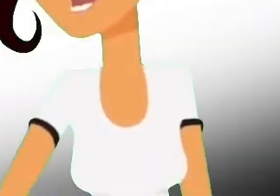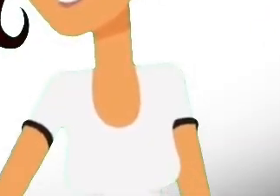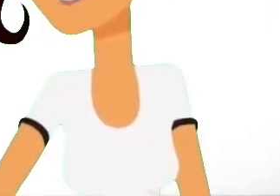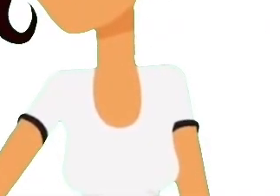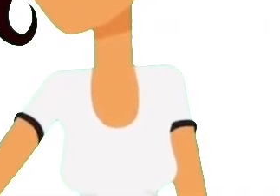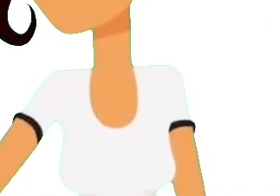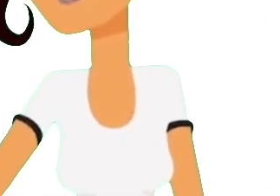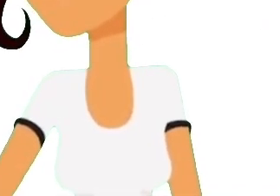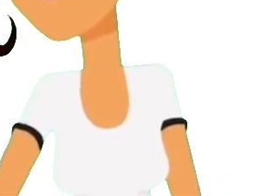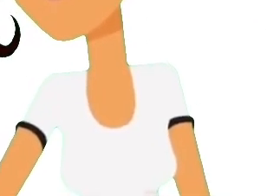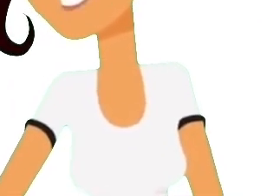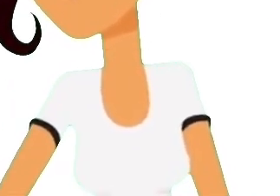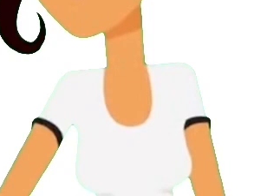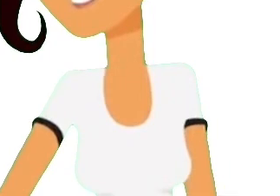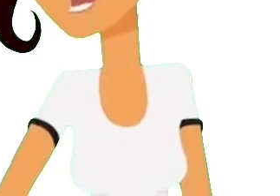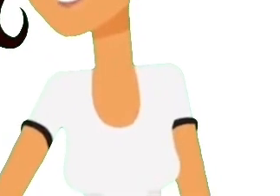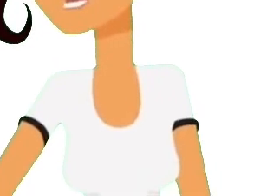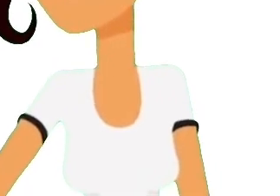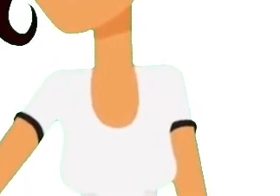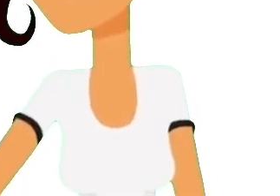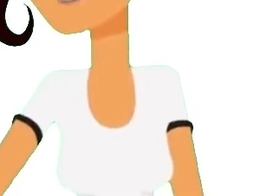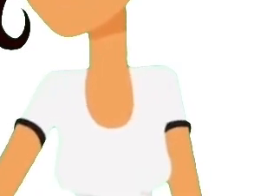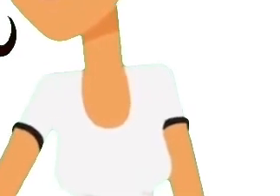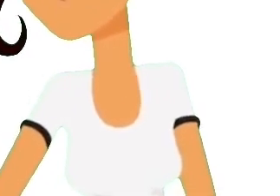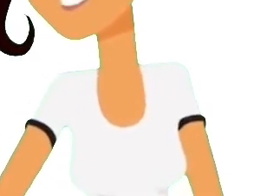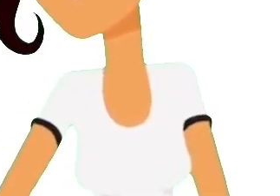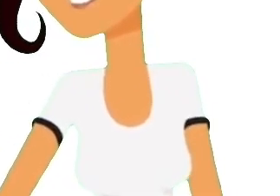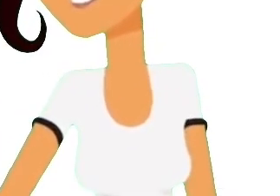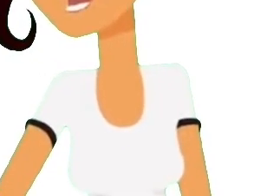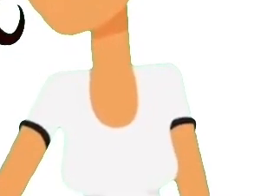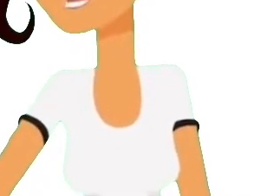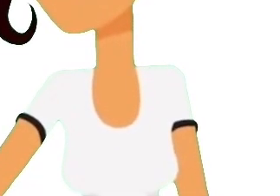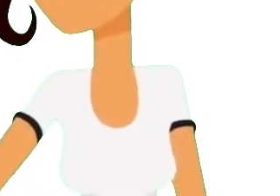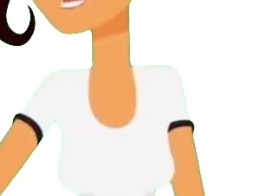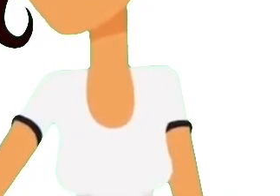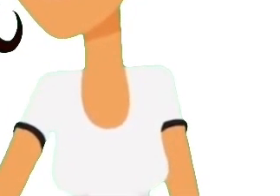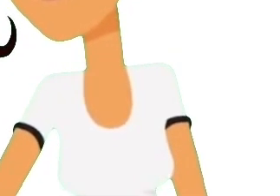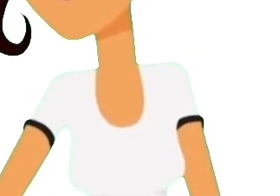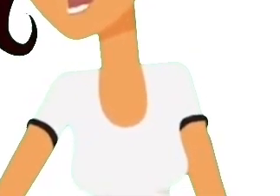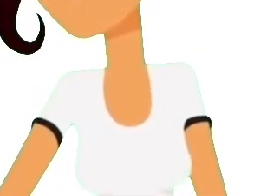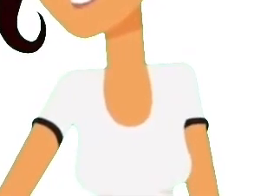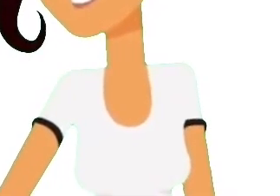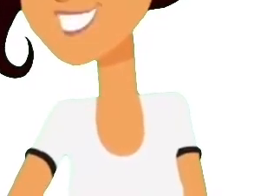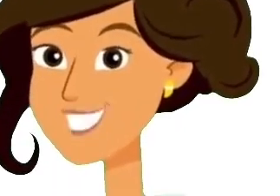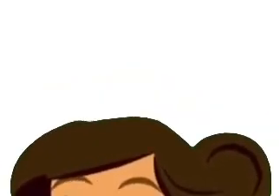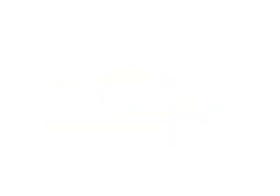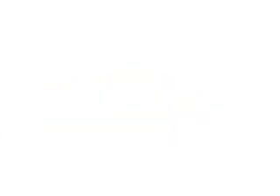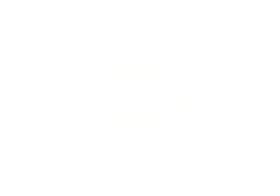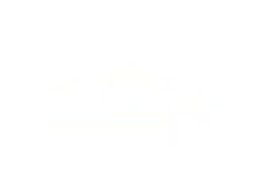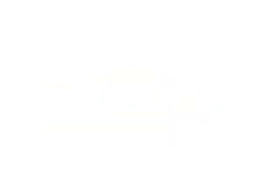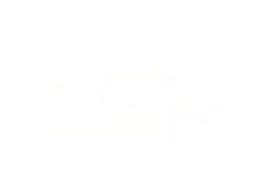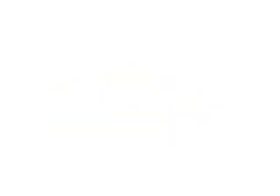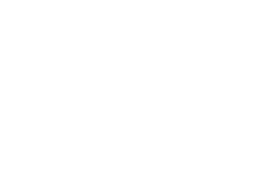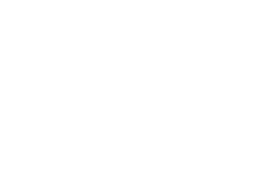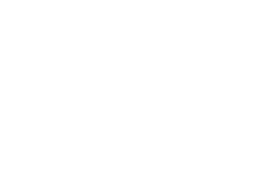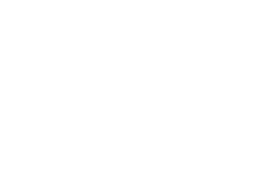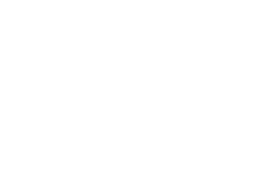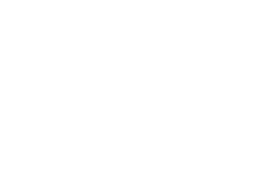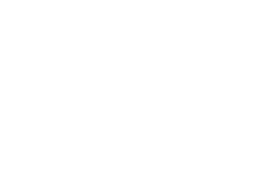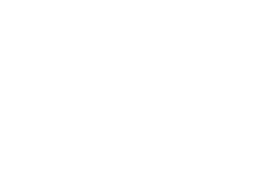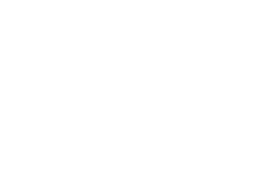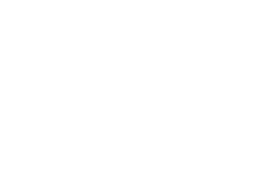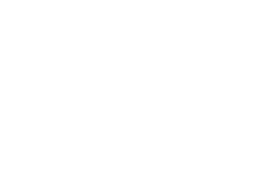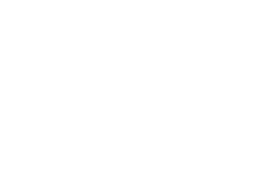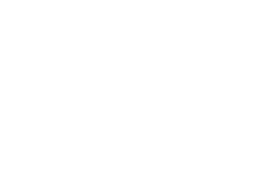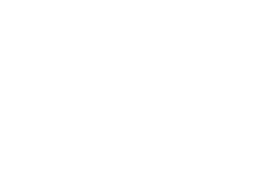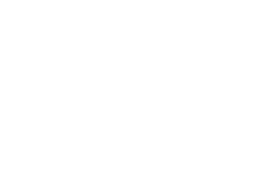animated summary video or an hour-long lecture on focus group discussions. Methods in action. You